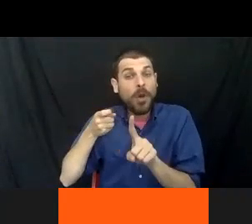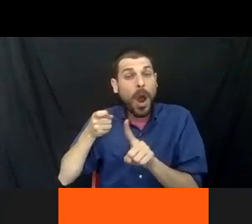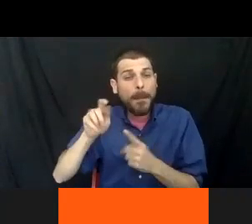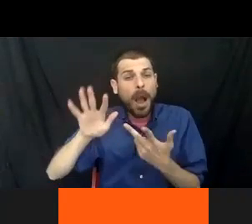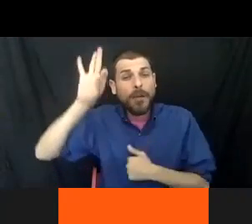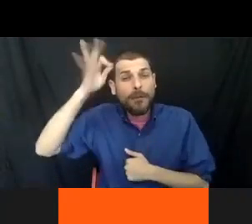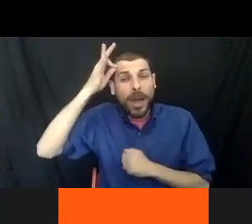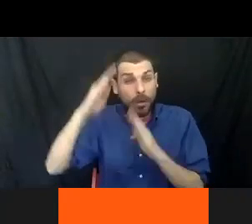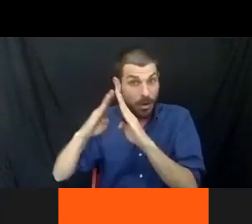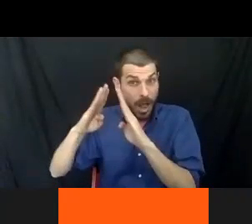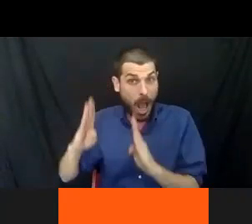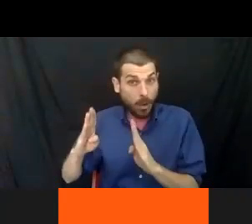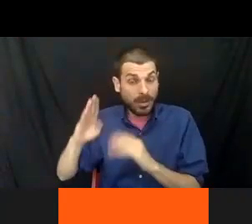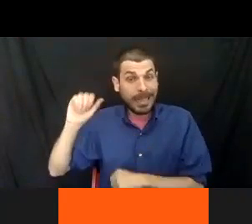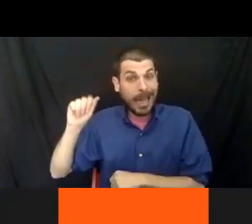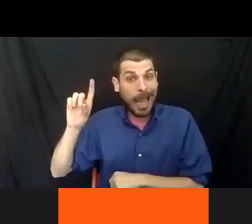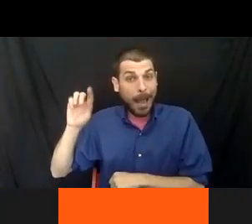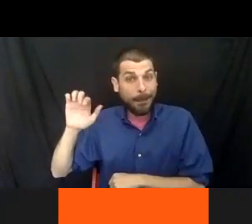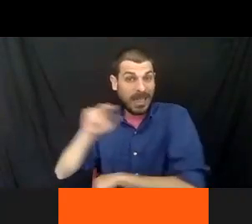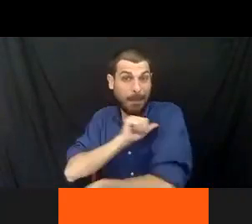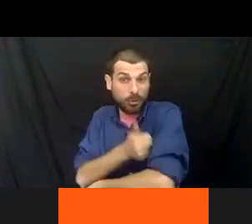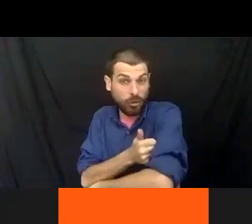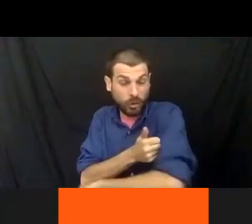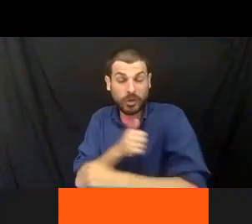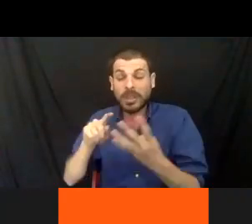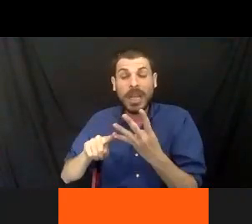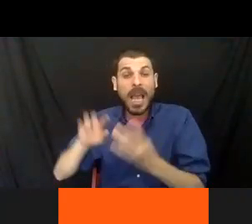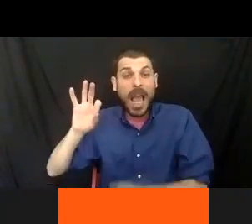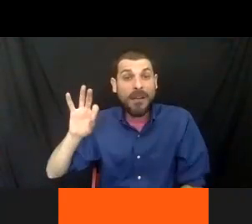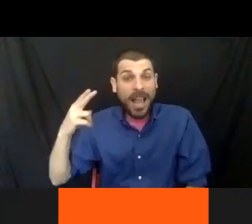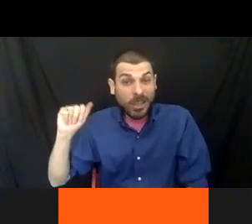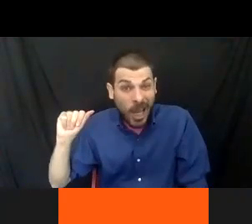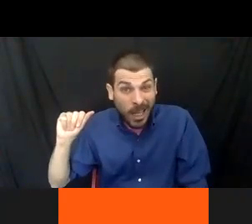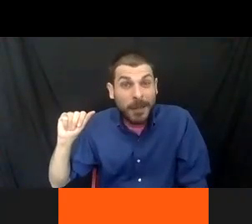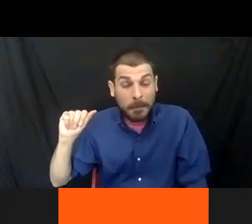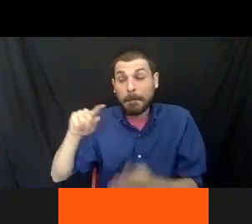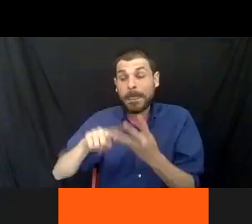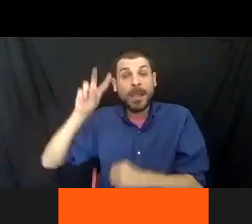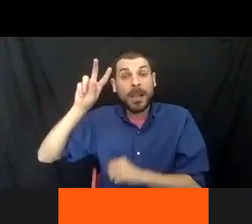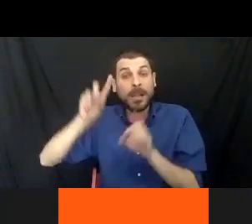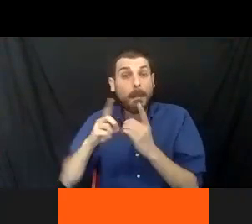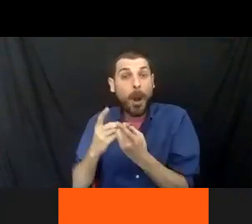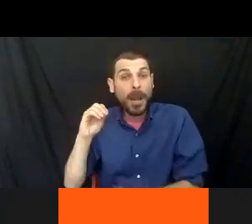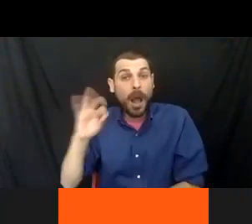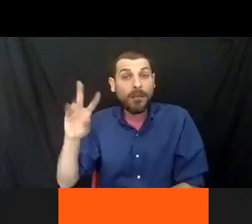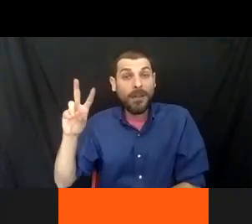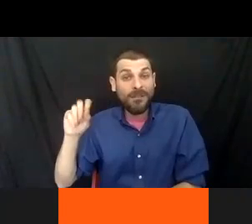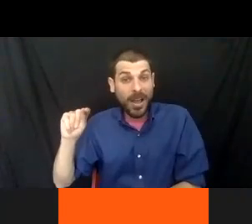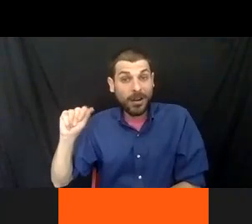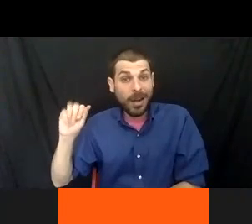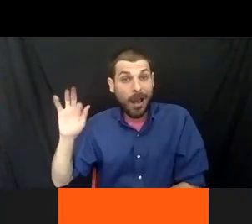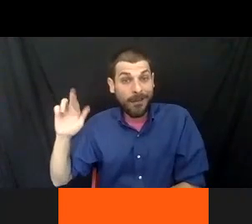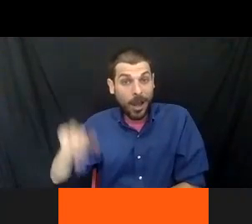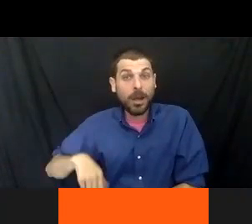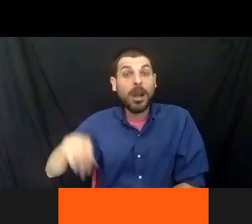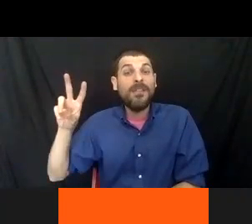Federal Housing Administration, the FHA, the Department of Veterans Affairs, the VA,